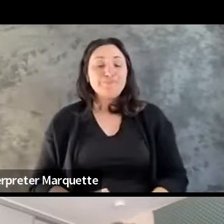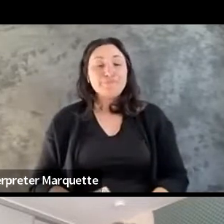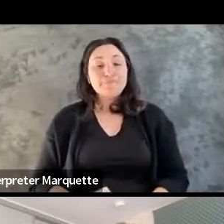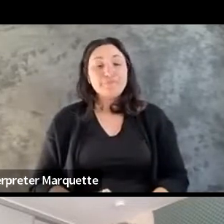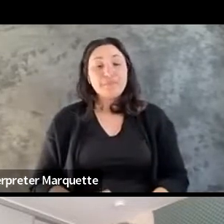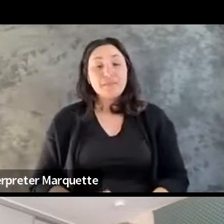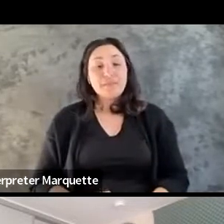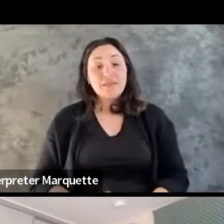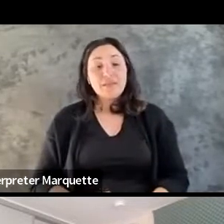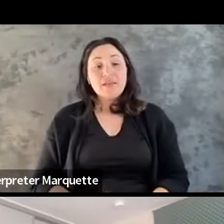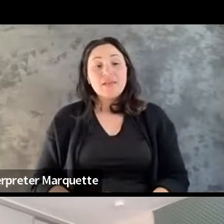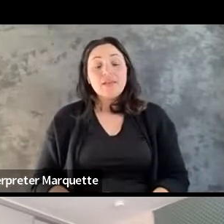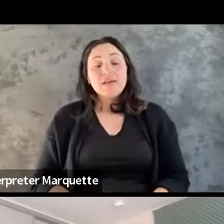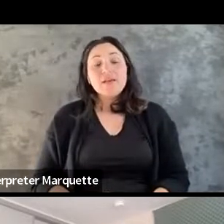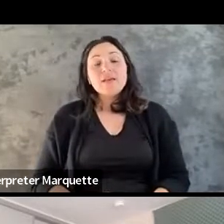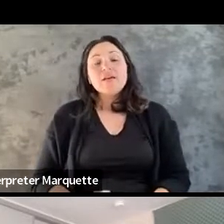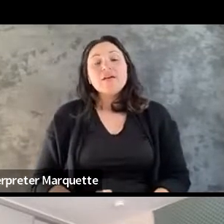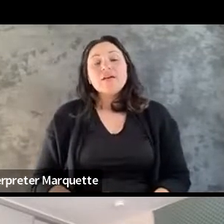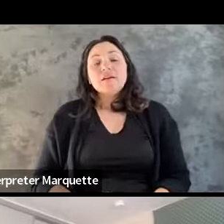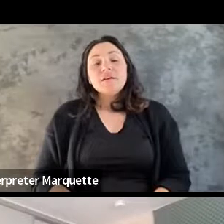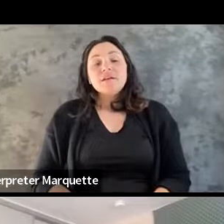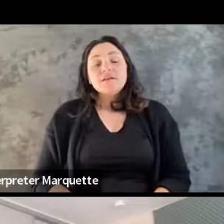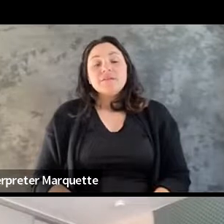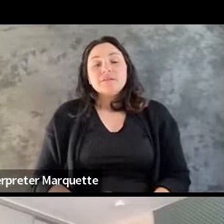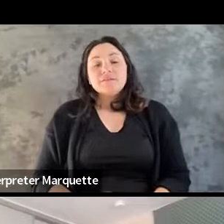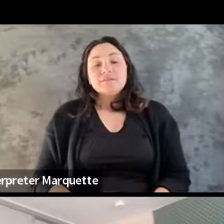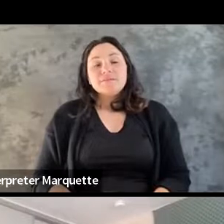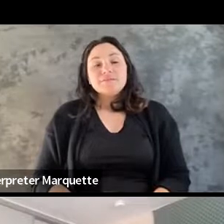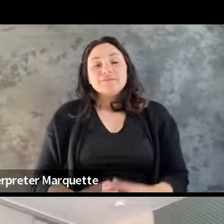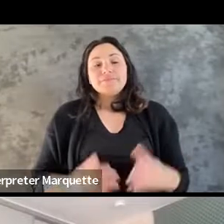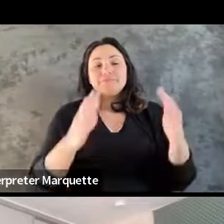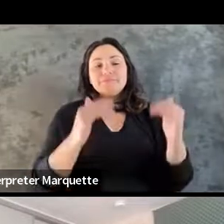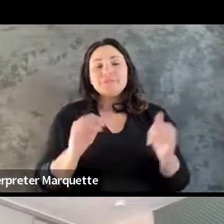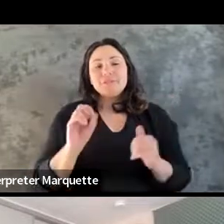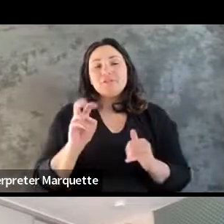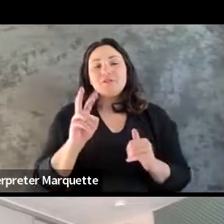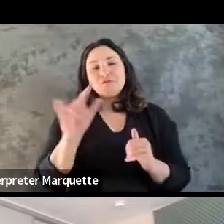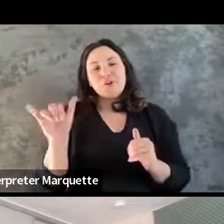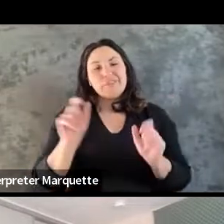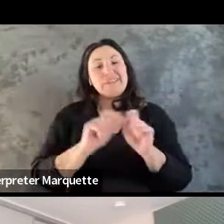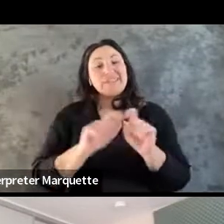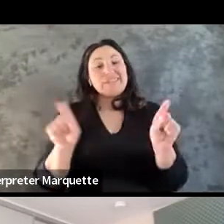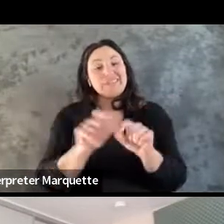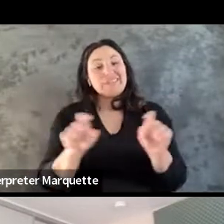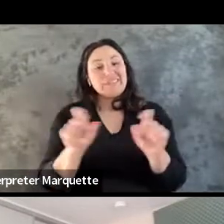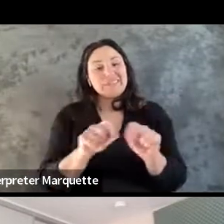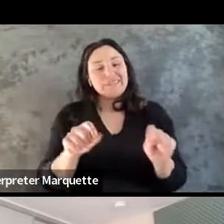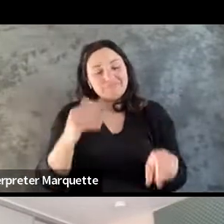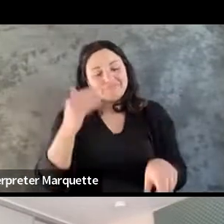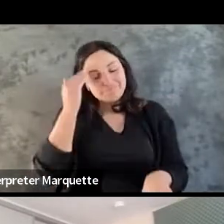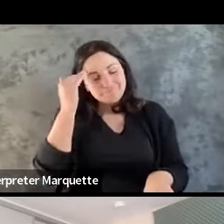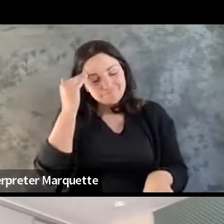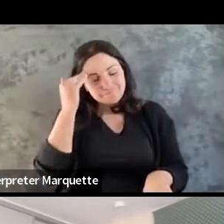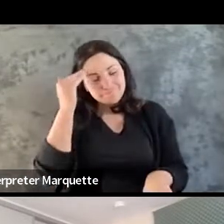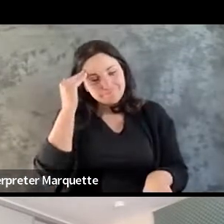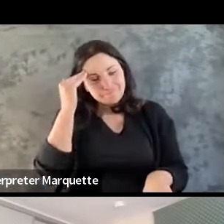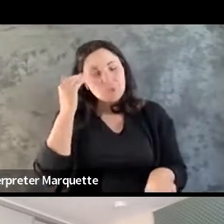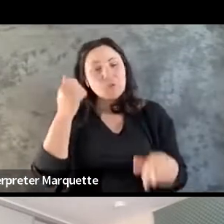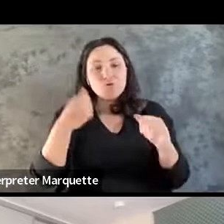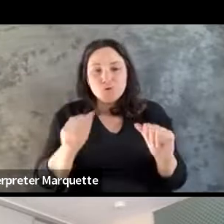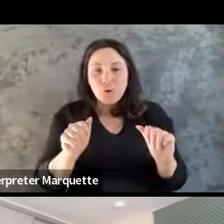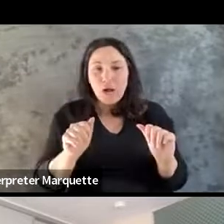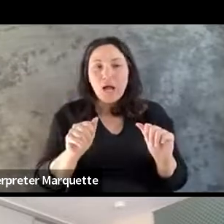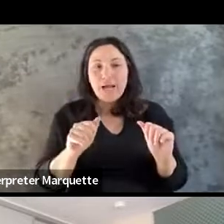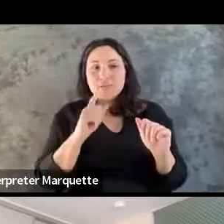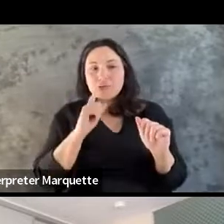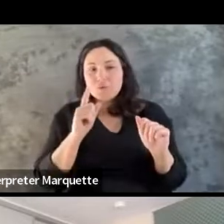There's been a lot of surveys that have come out lately. So we tried to stagger them, but I know that there's probably a lot in your